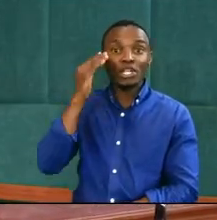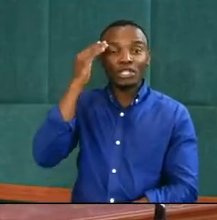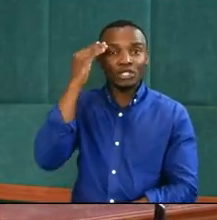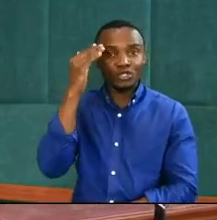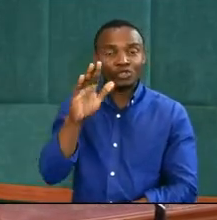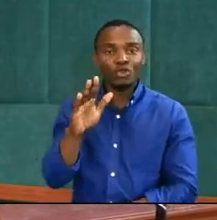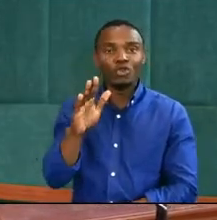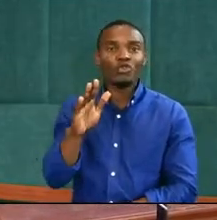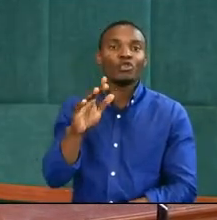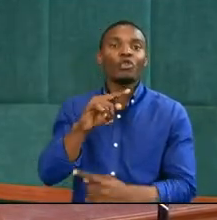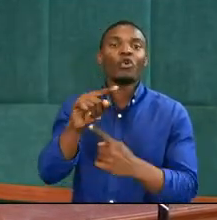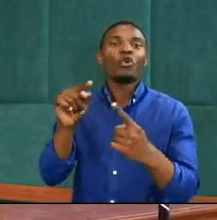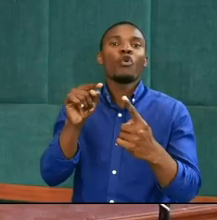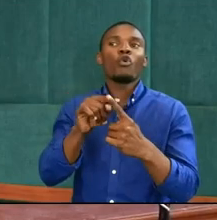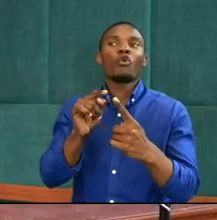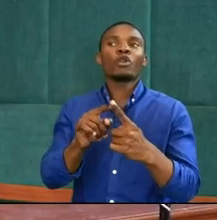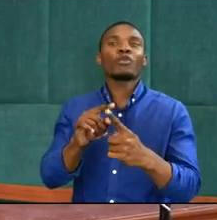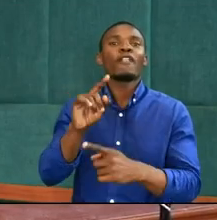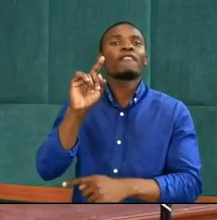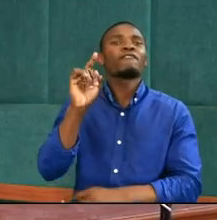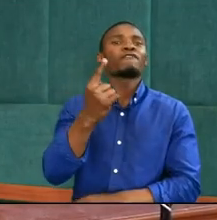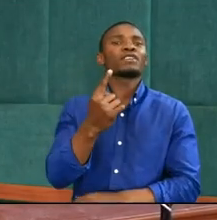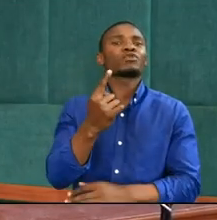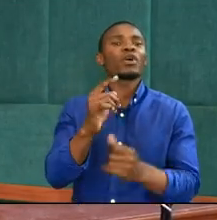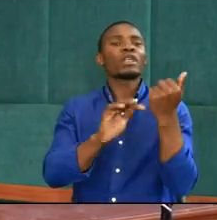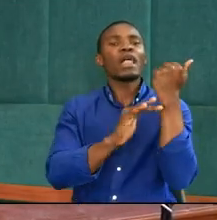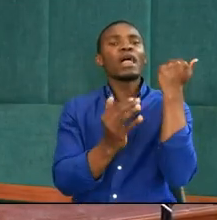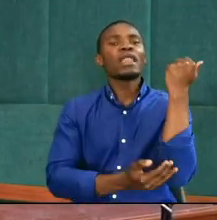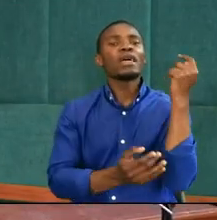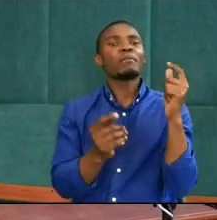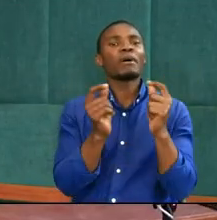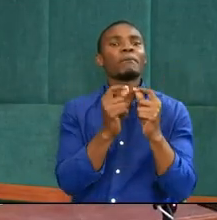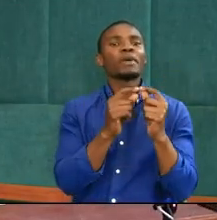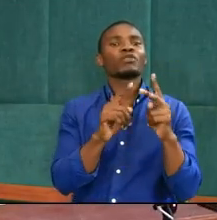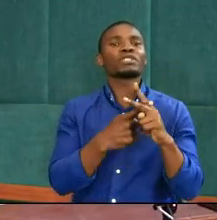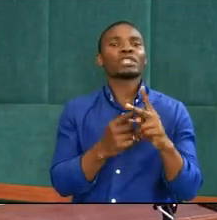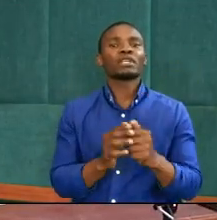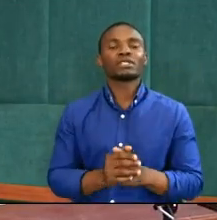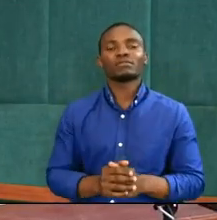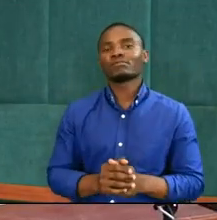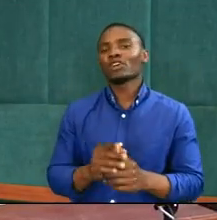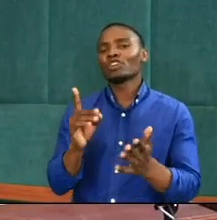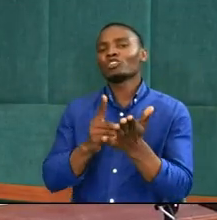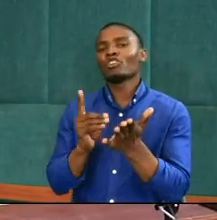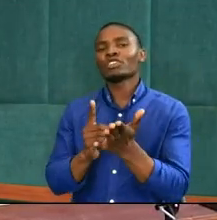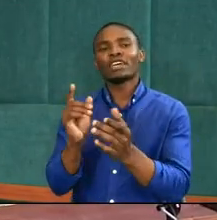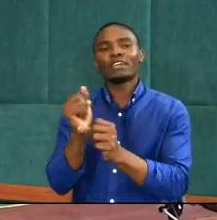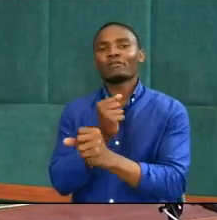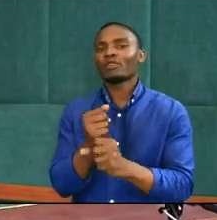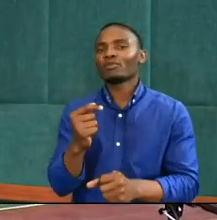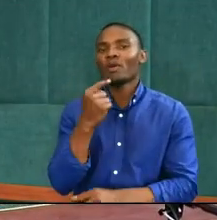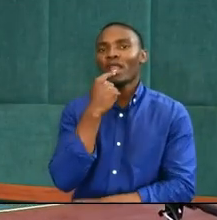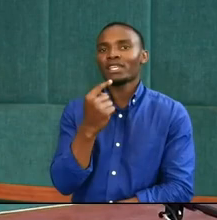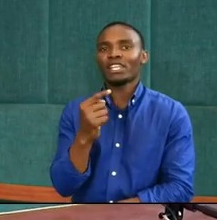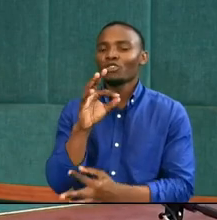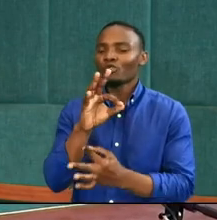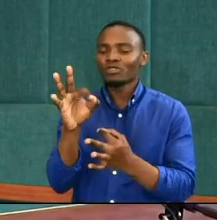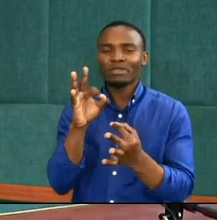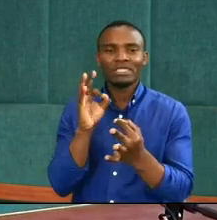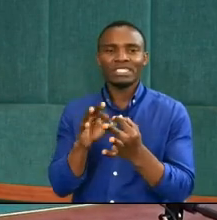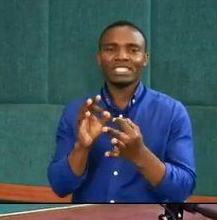know when the first labor pain will start. No doctor can tell you exactly